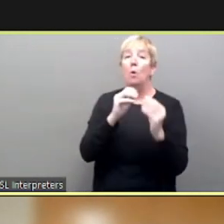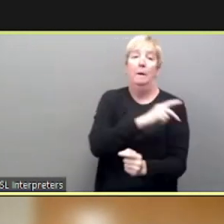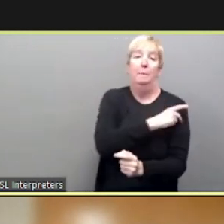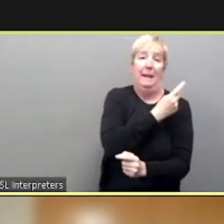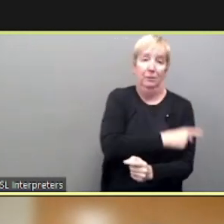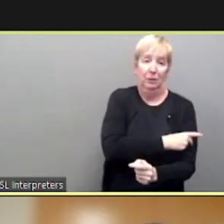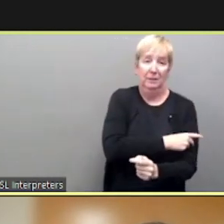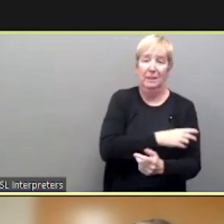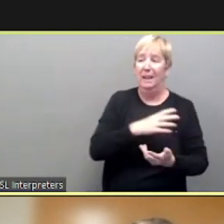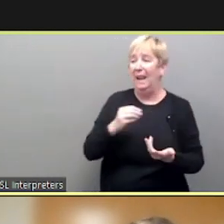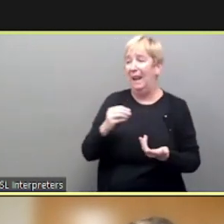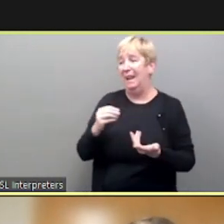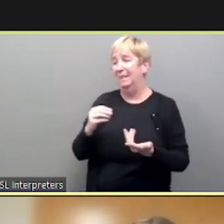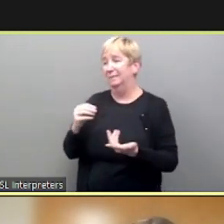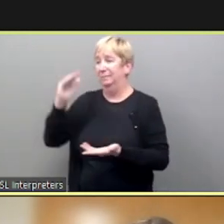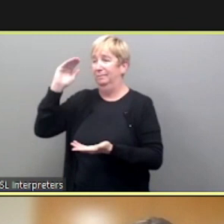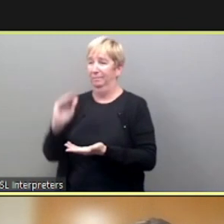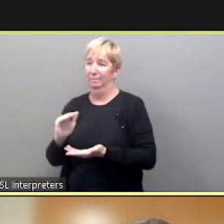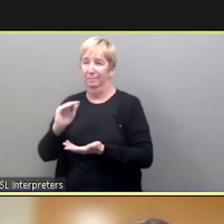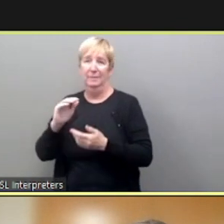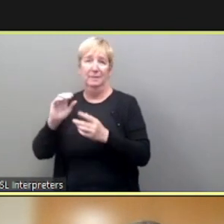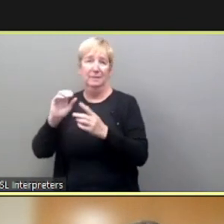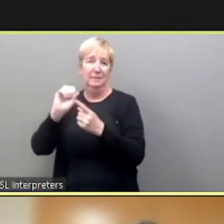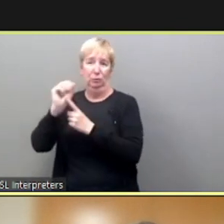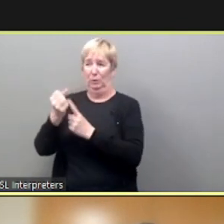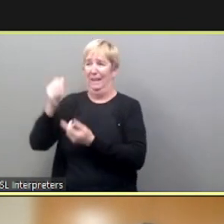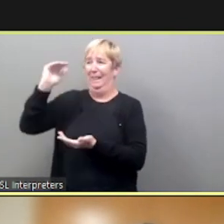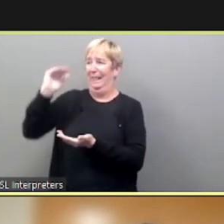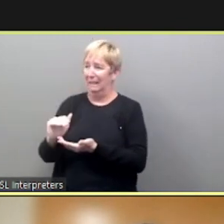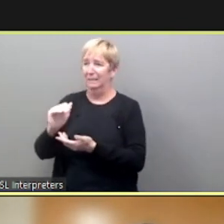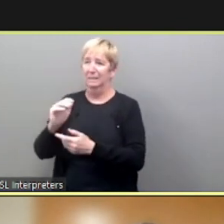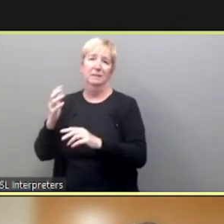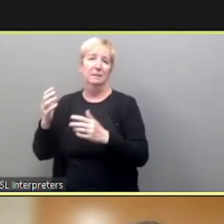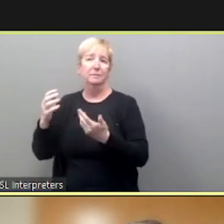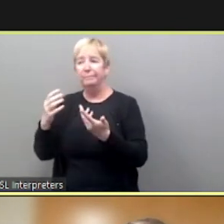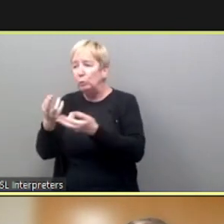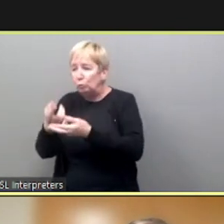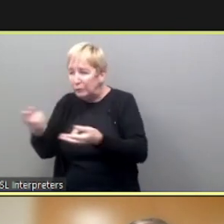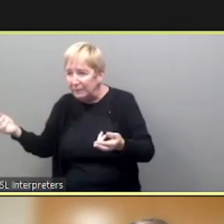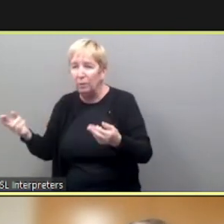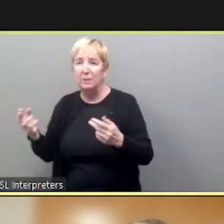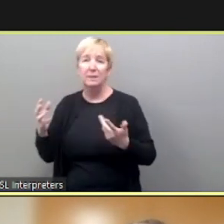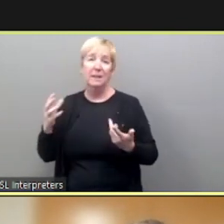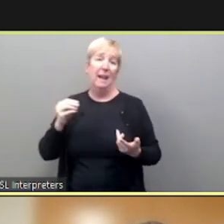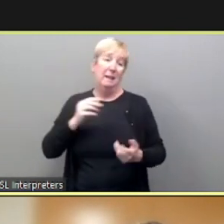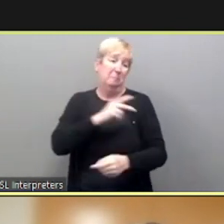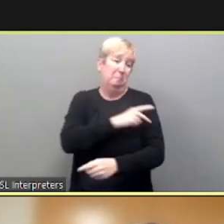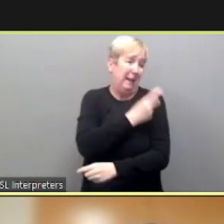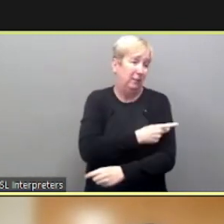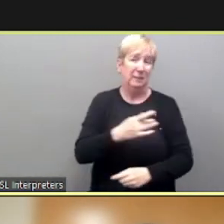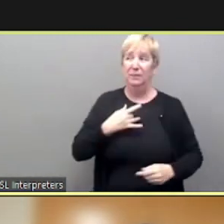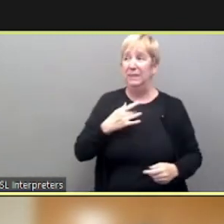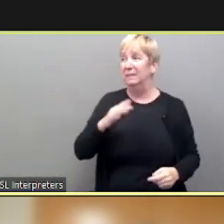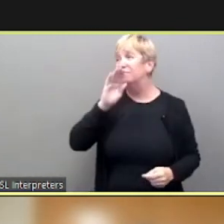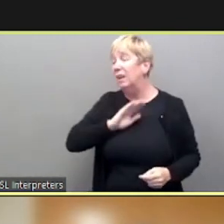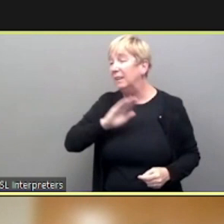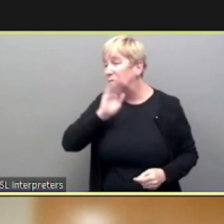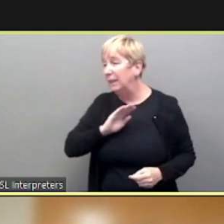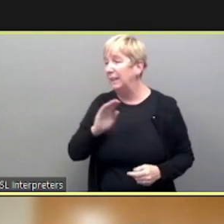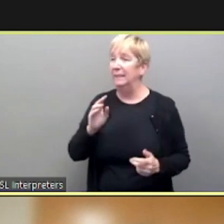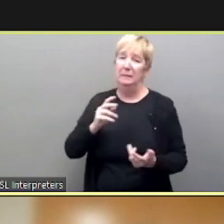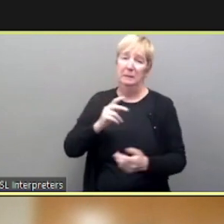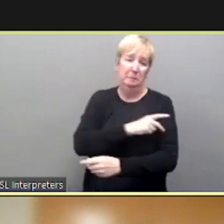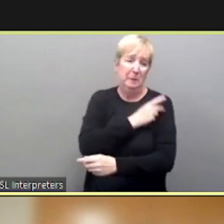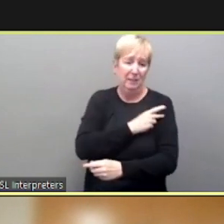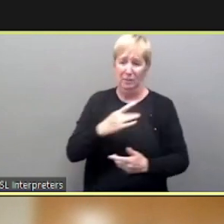ideal spaces. And understandably, the patients are frustrated that they aren't being cared for in the spaces that they